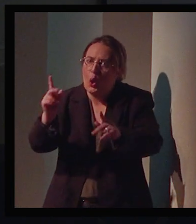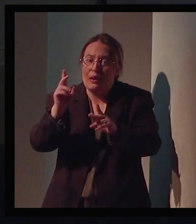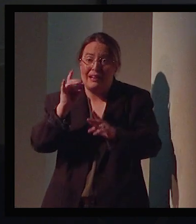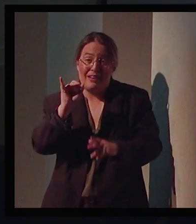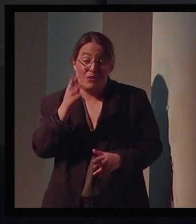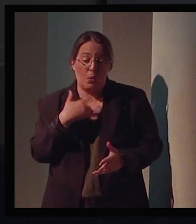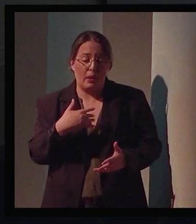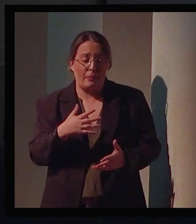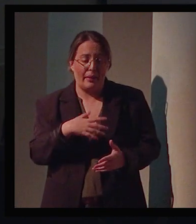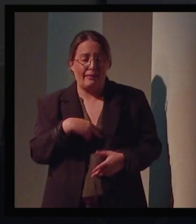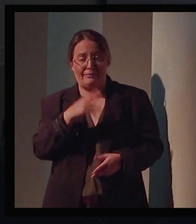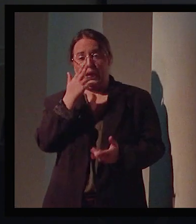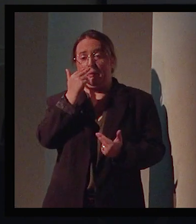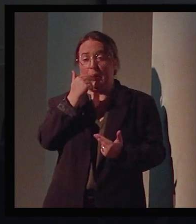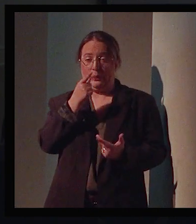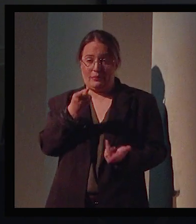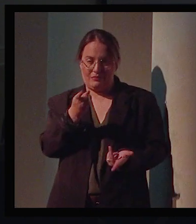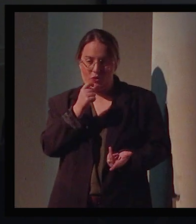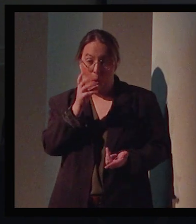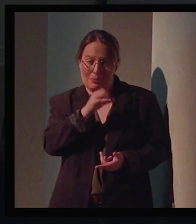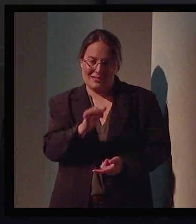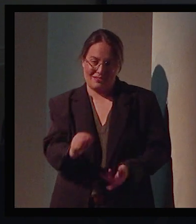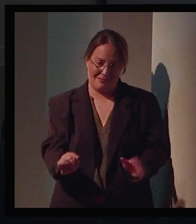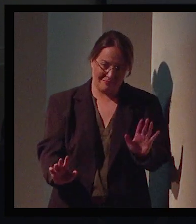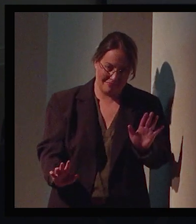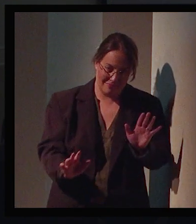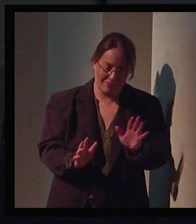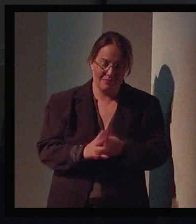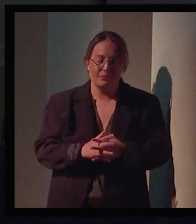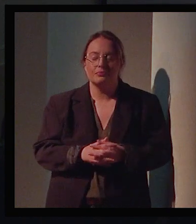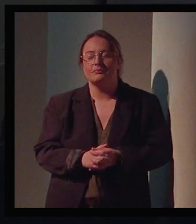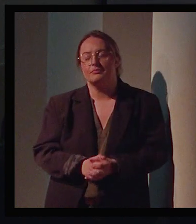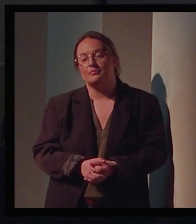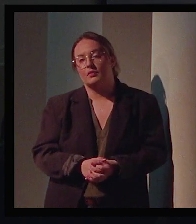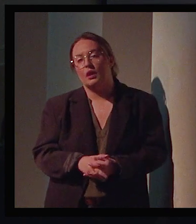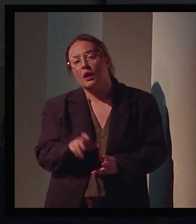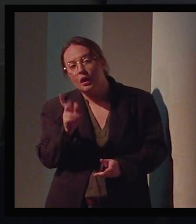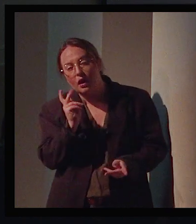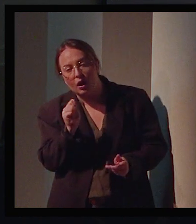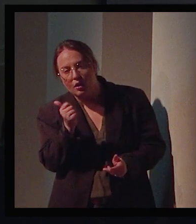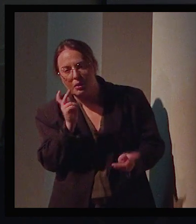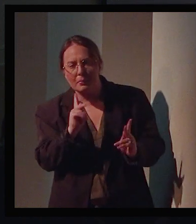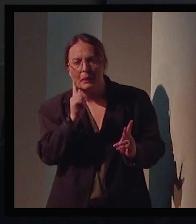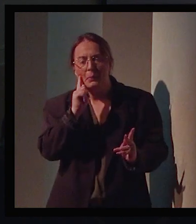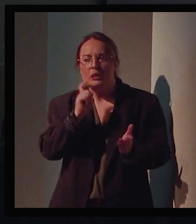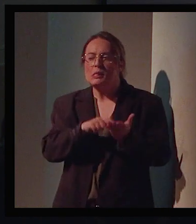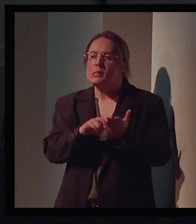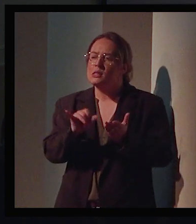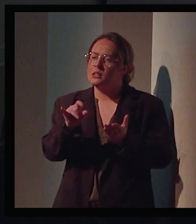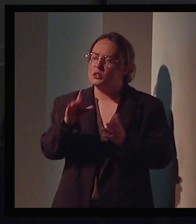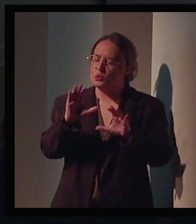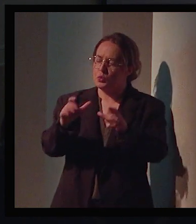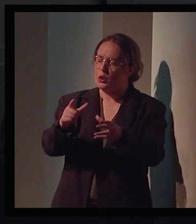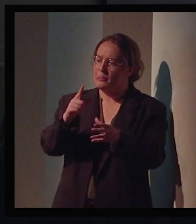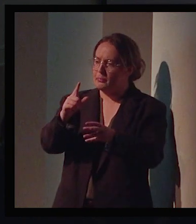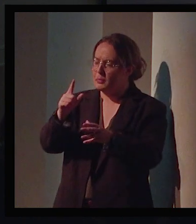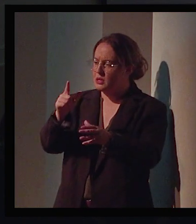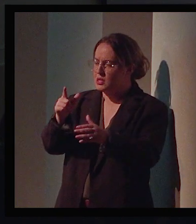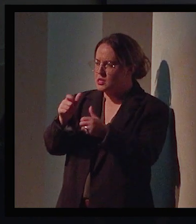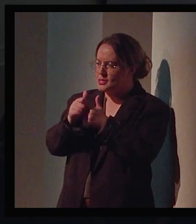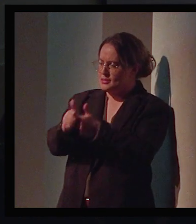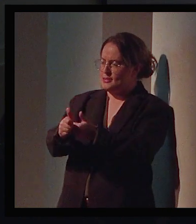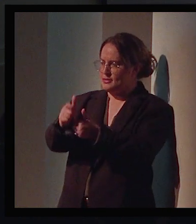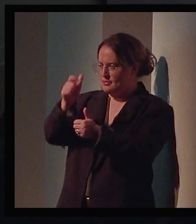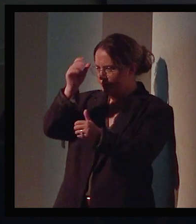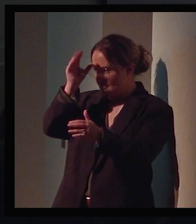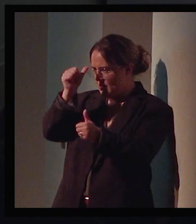be amused, don't miss it." But others sensed this group's determination not to seek an exact rendition of